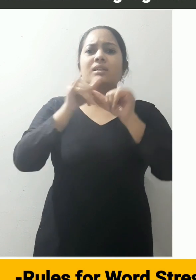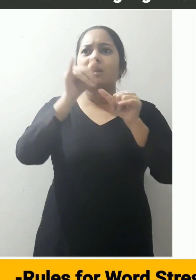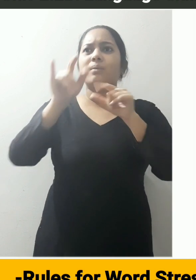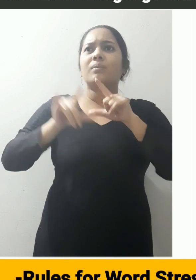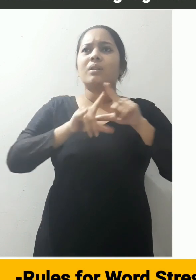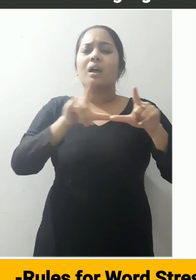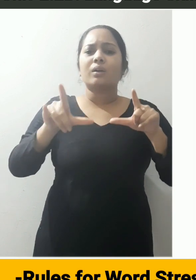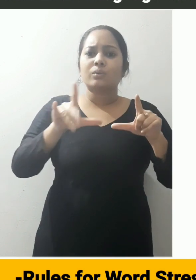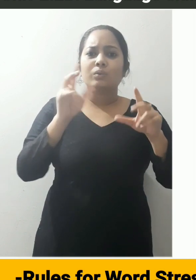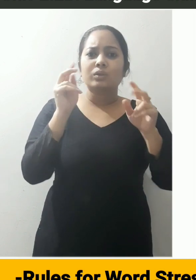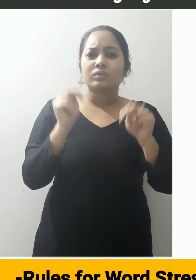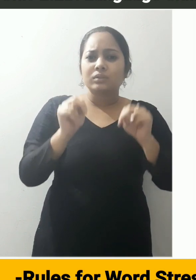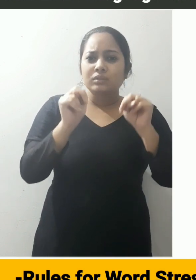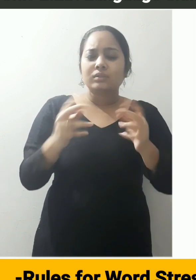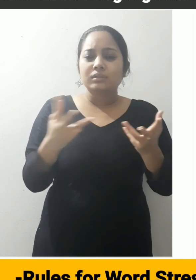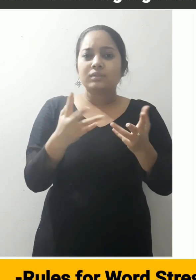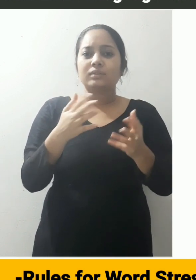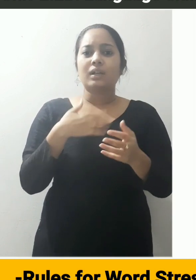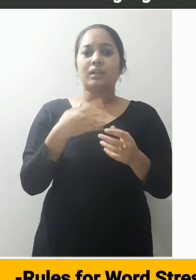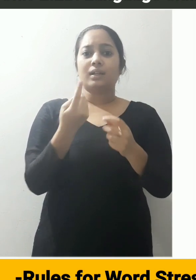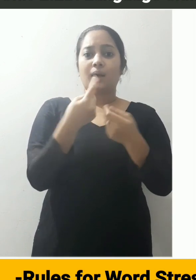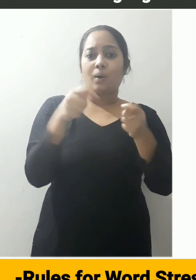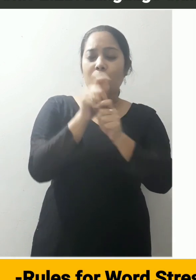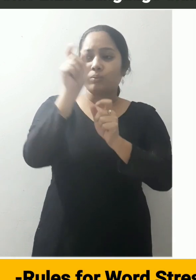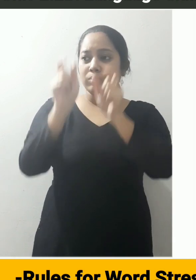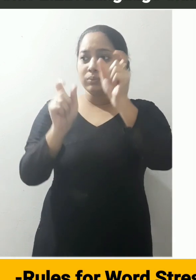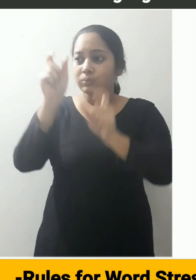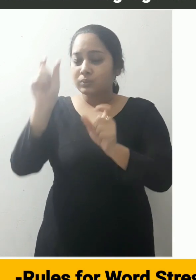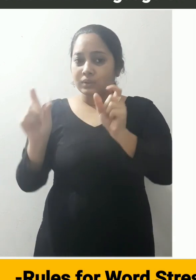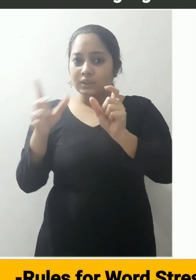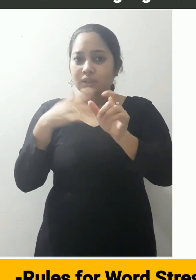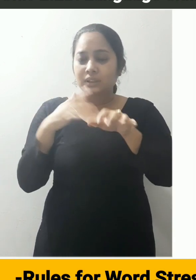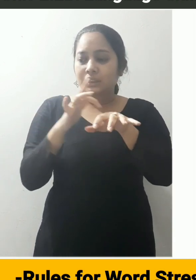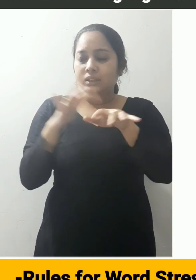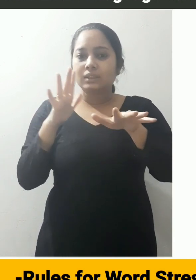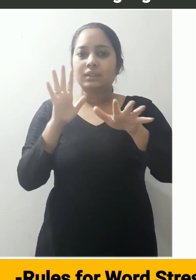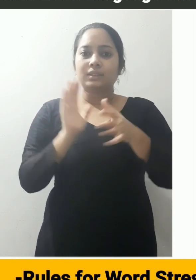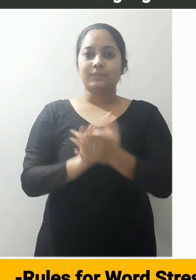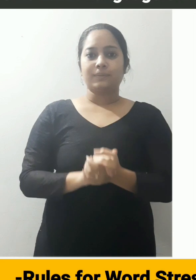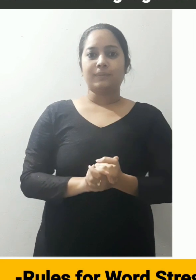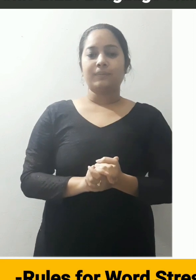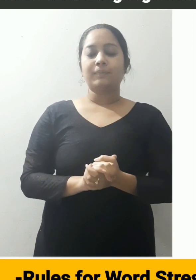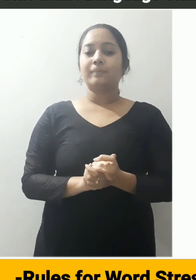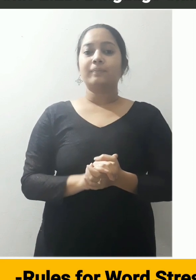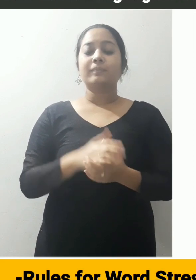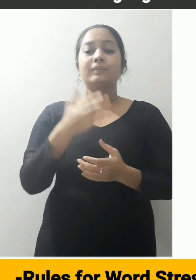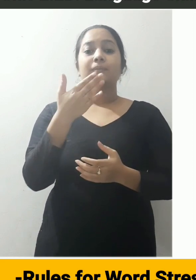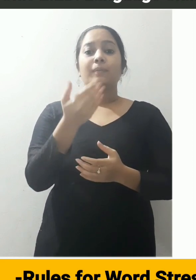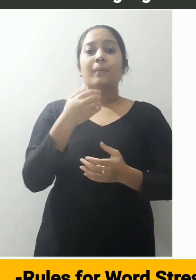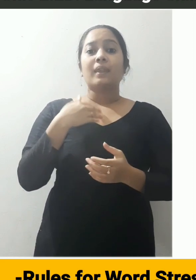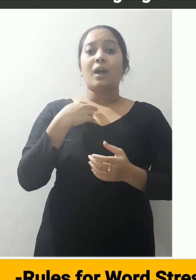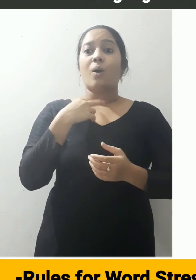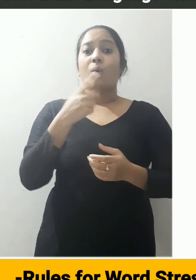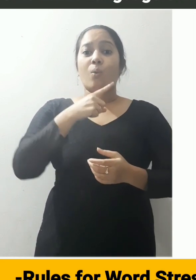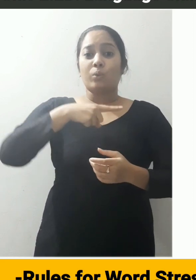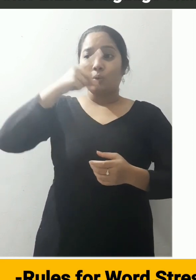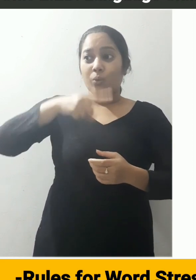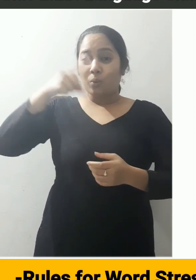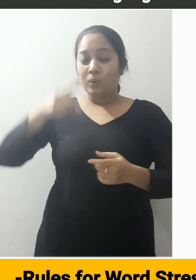language, peer sensitivity, tone and choice of words,